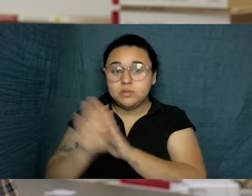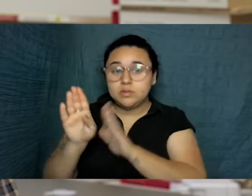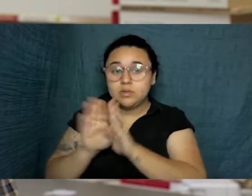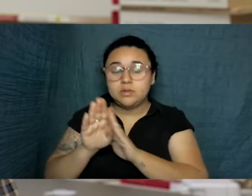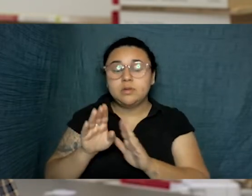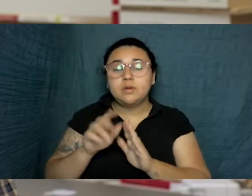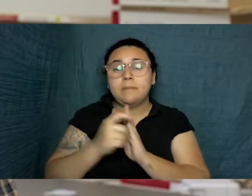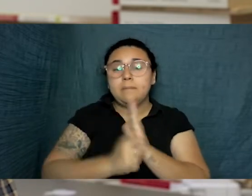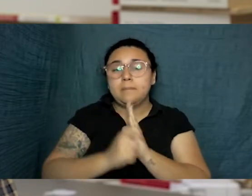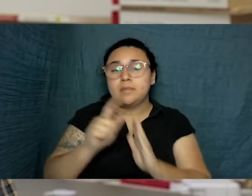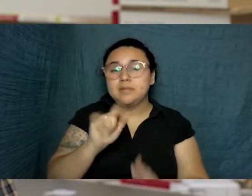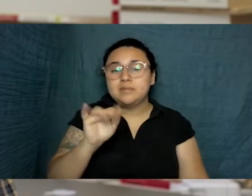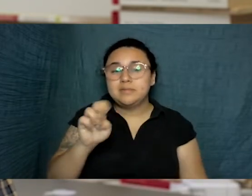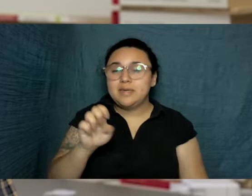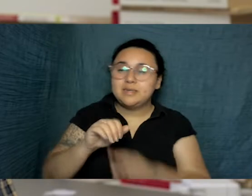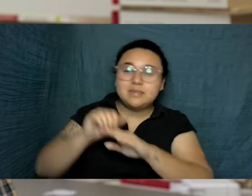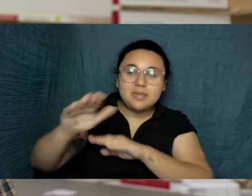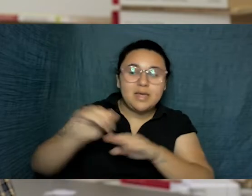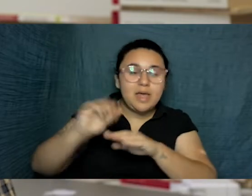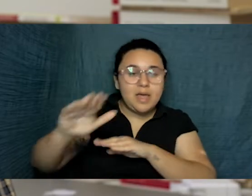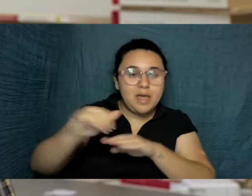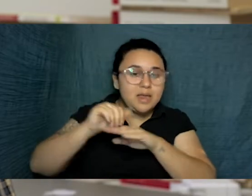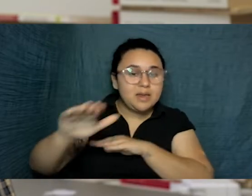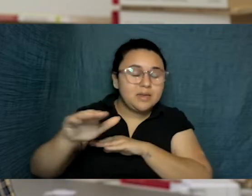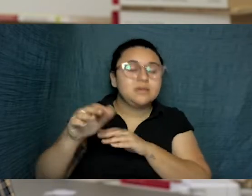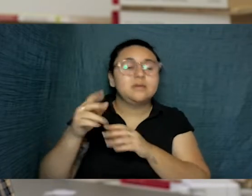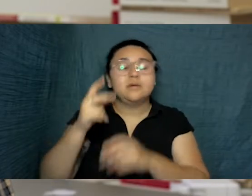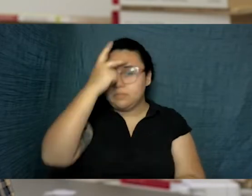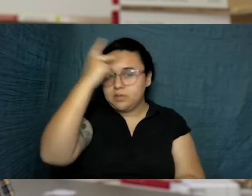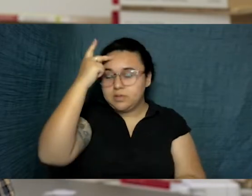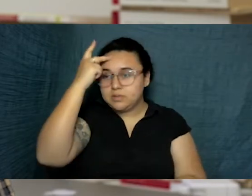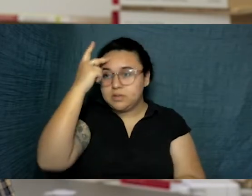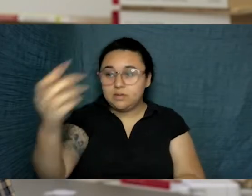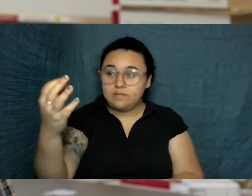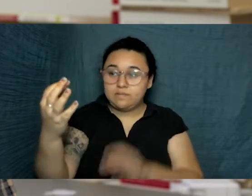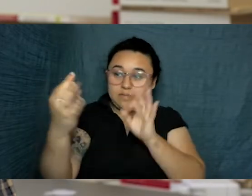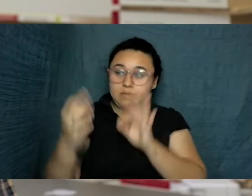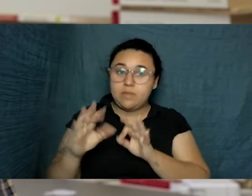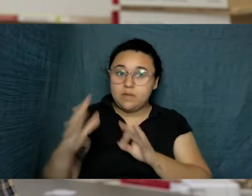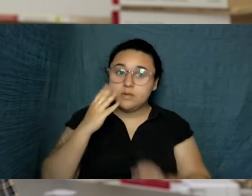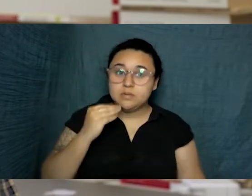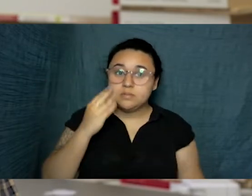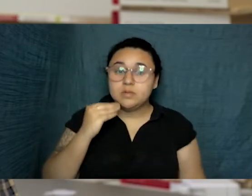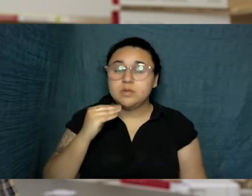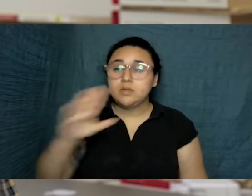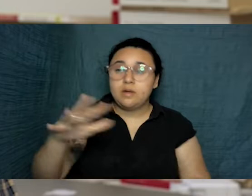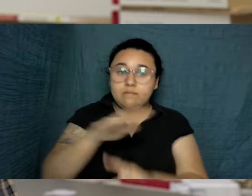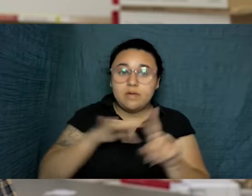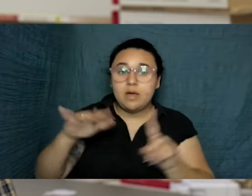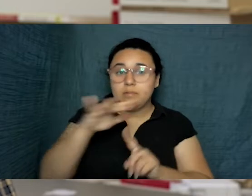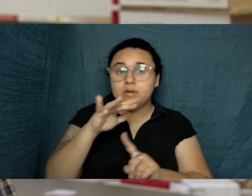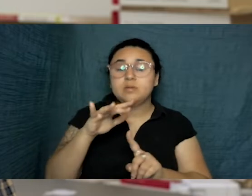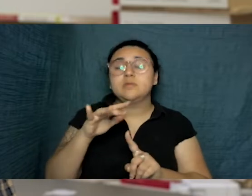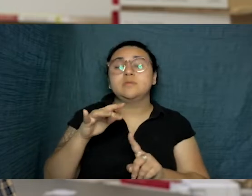a zine to send inside where folks have given us feedback on their experiences and their